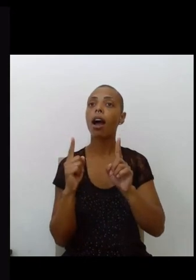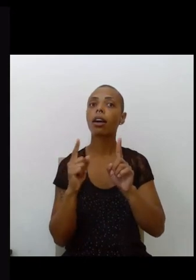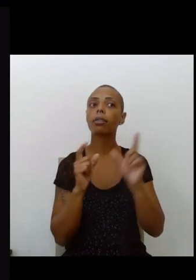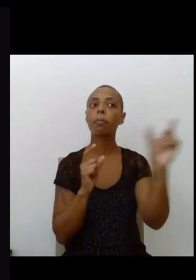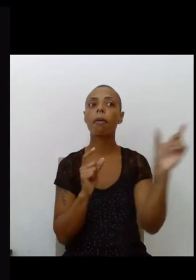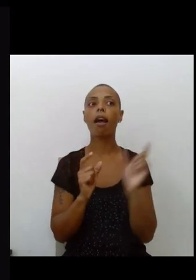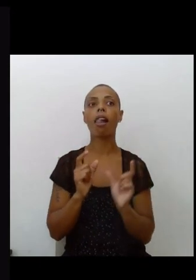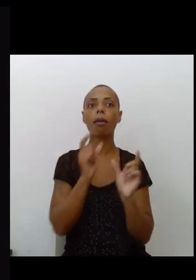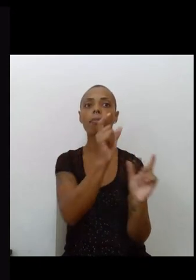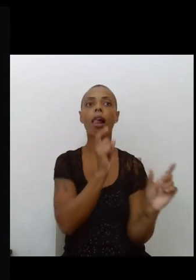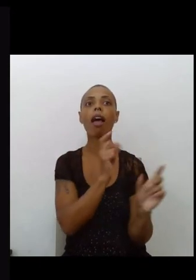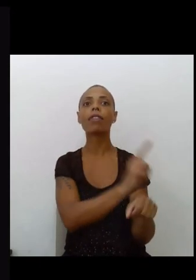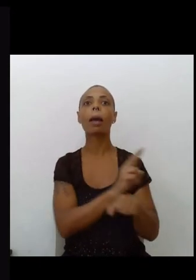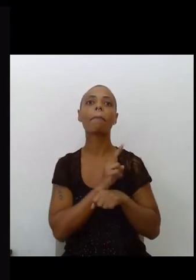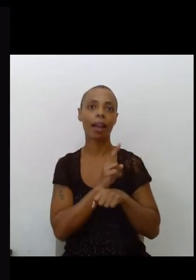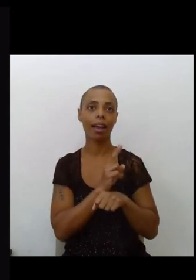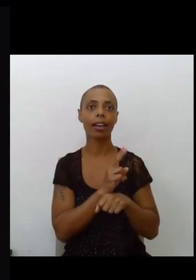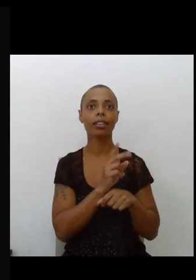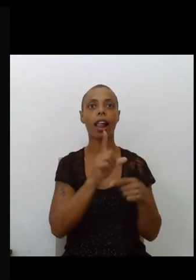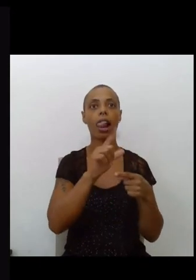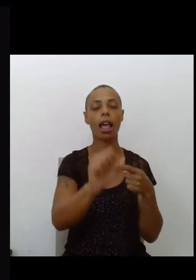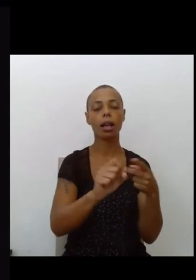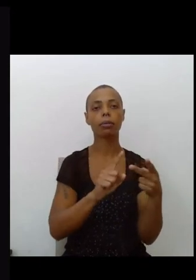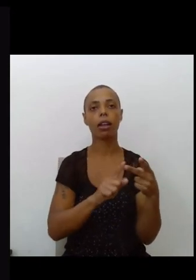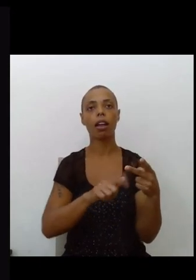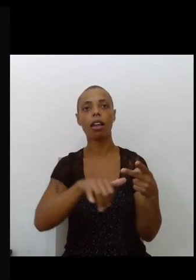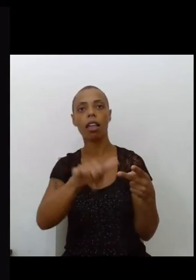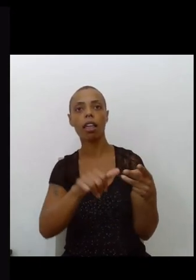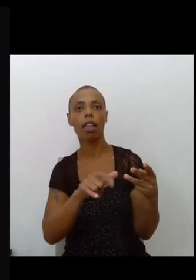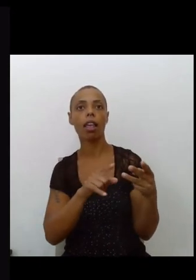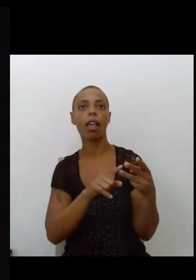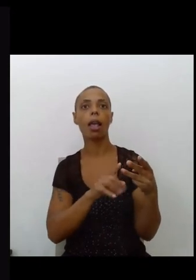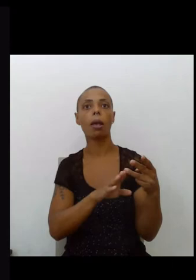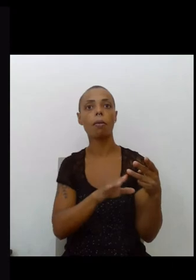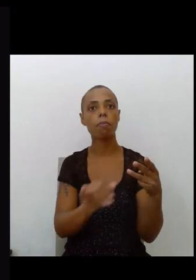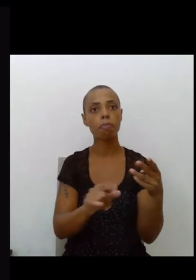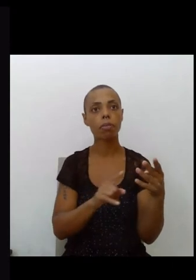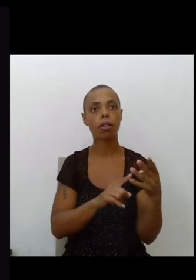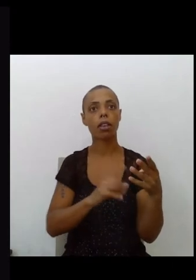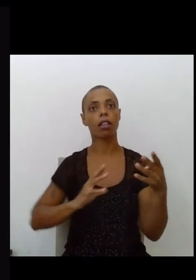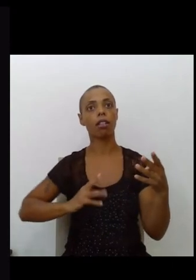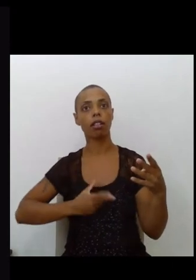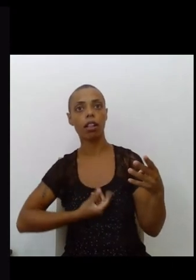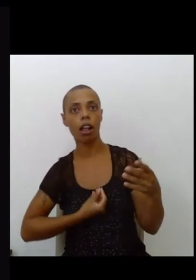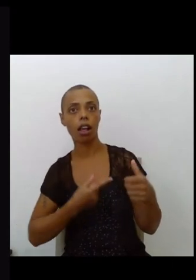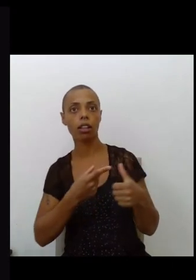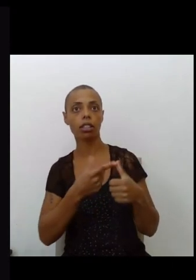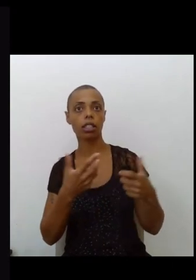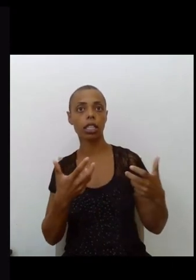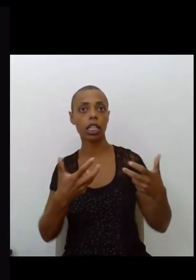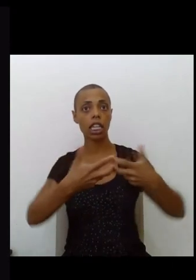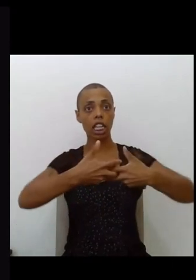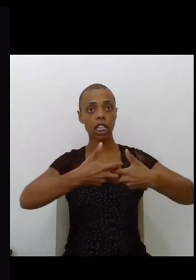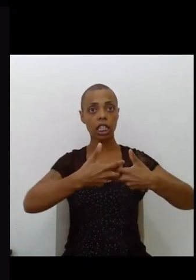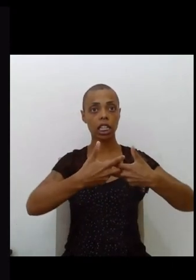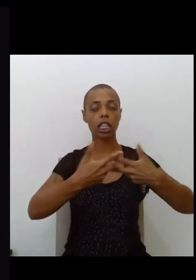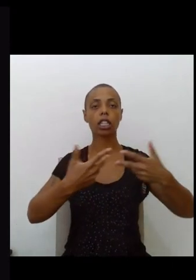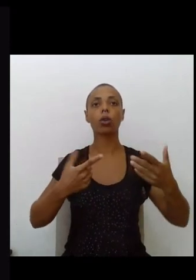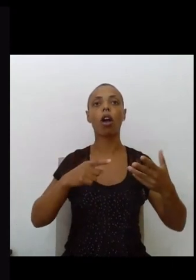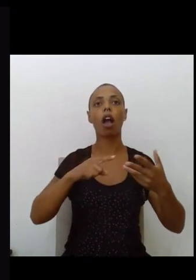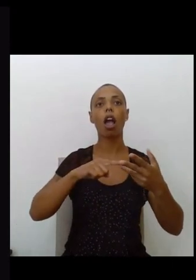transgender intersex and queer are more familiar and widely circulated